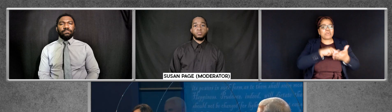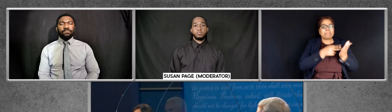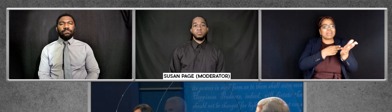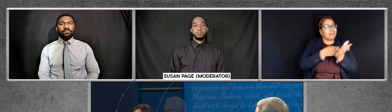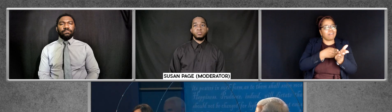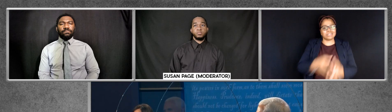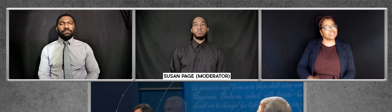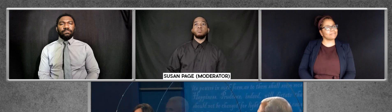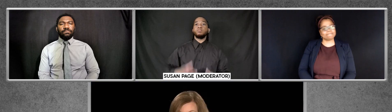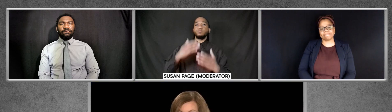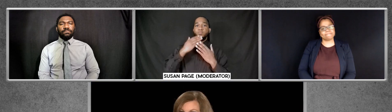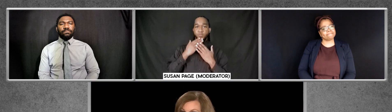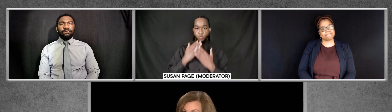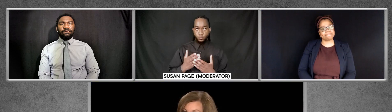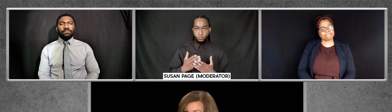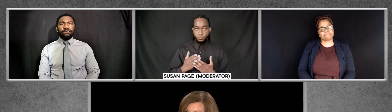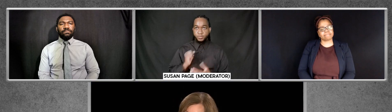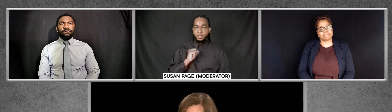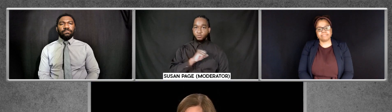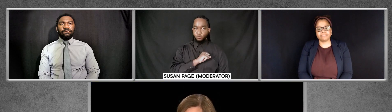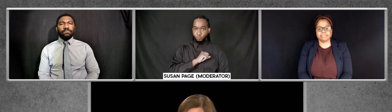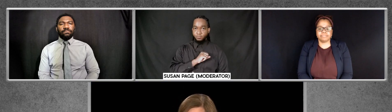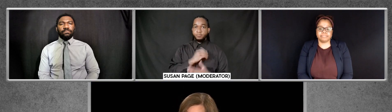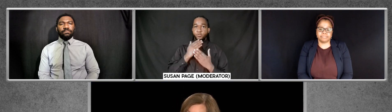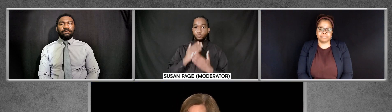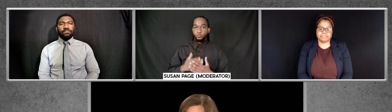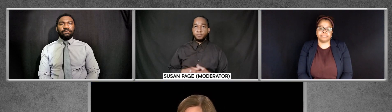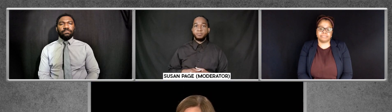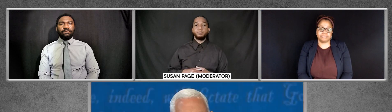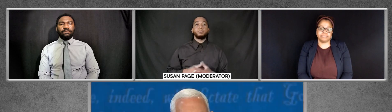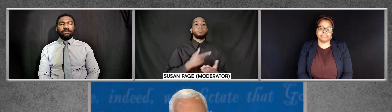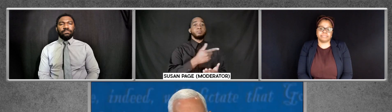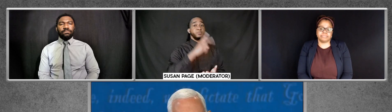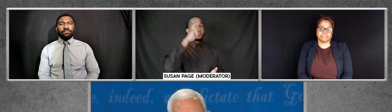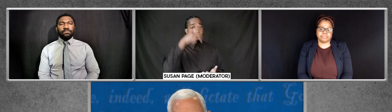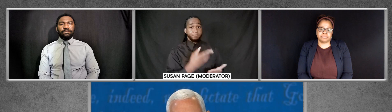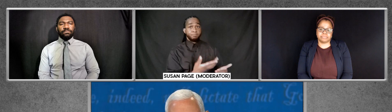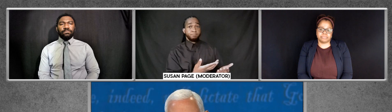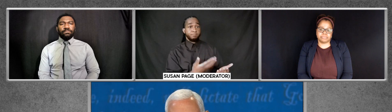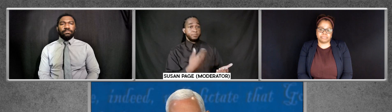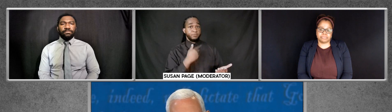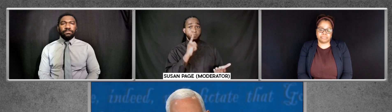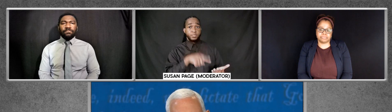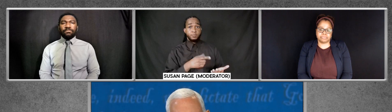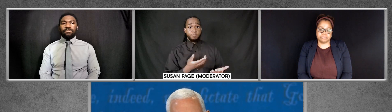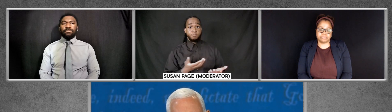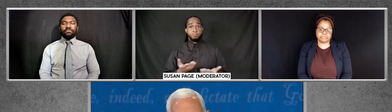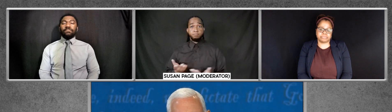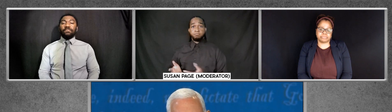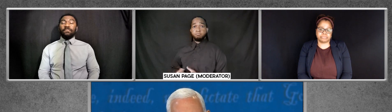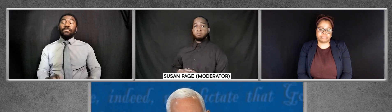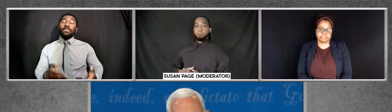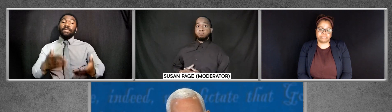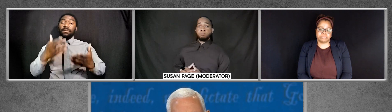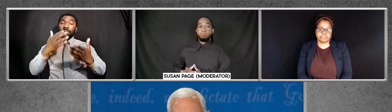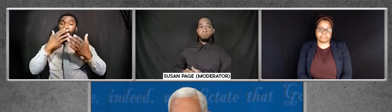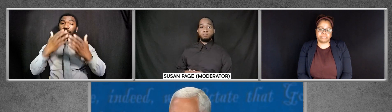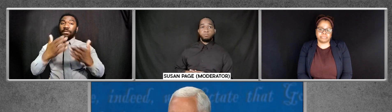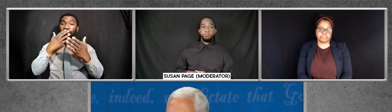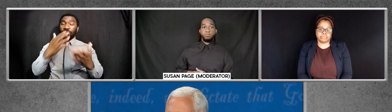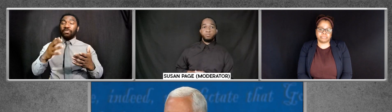you, Senator Harris. Vice President Pence, let me give you a chance to respond. Well, thank you. Well, President Trump kept his word when we moved the